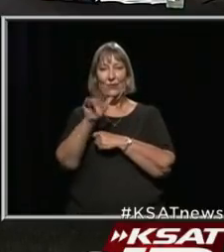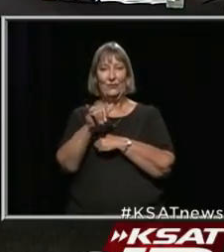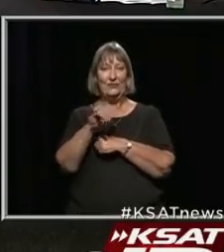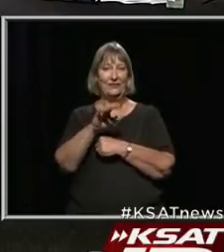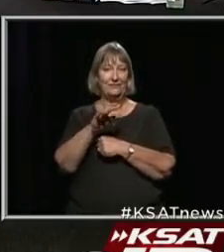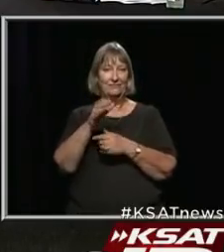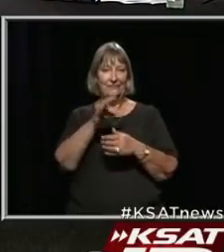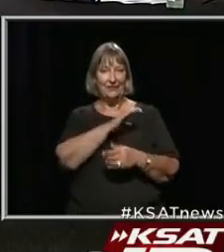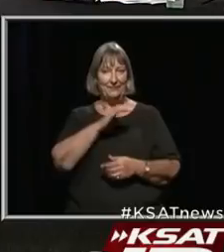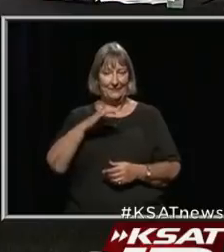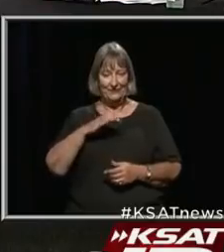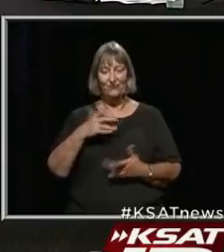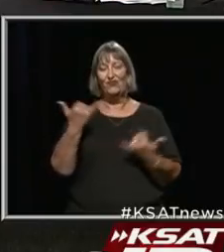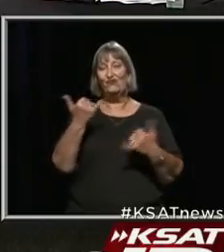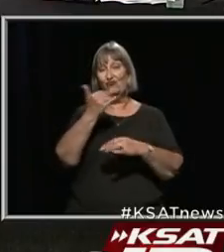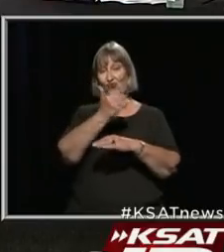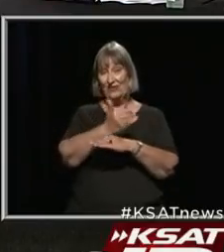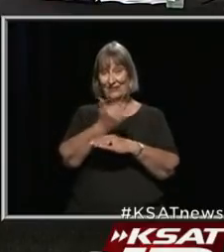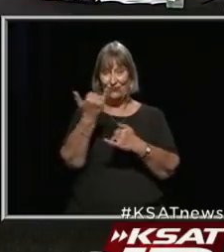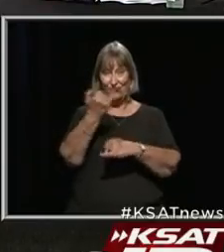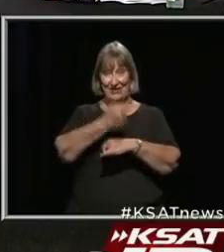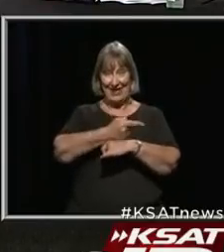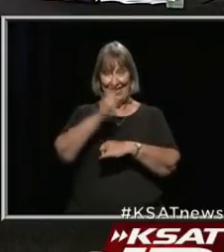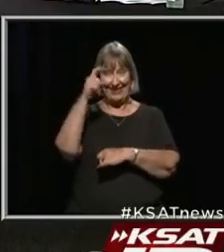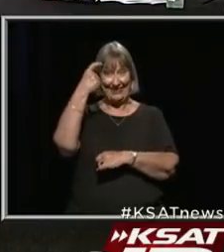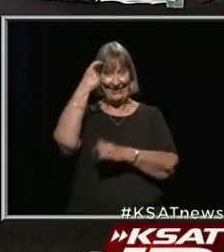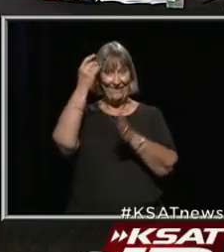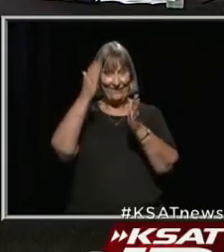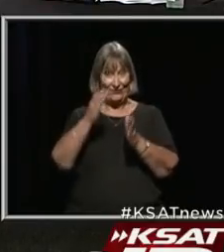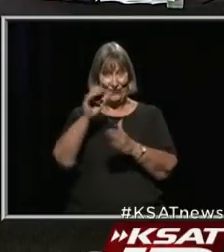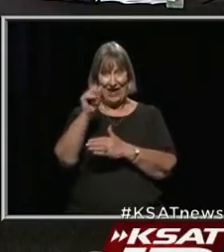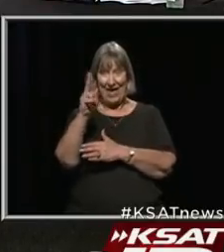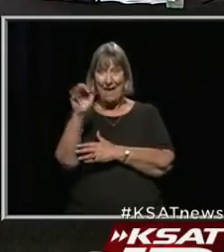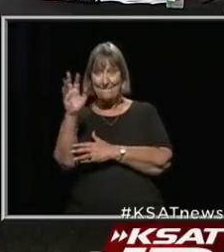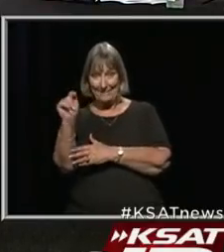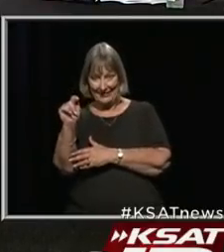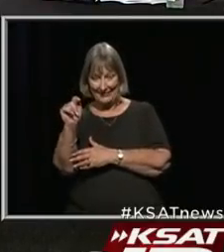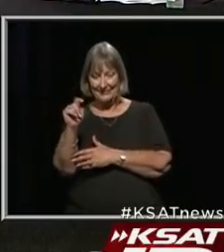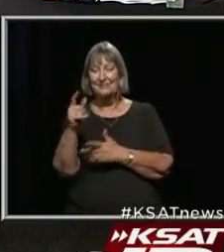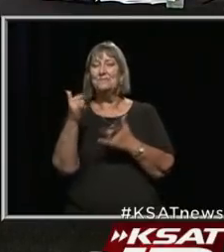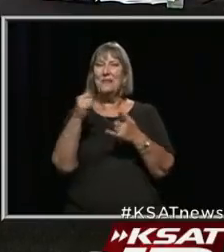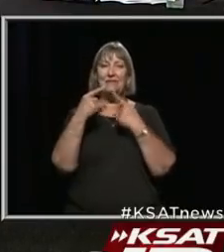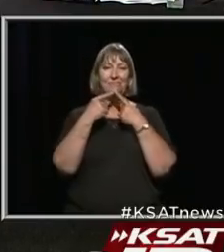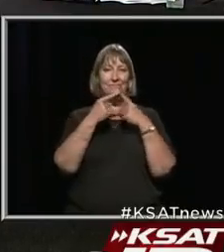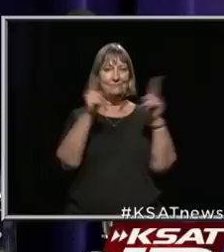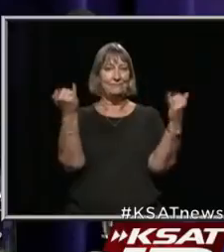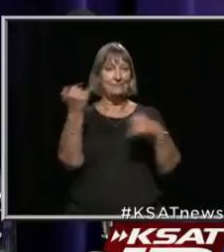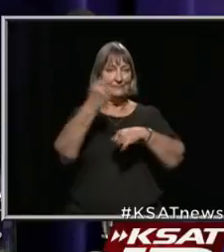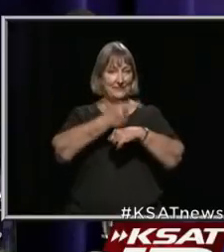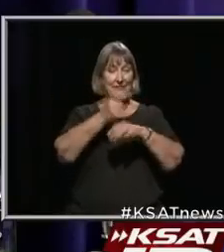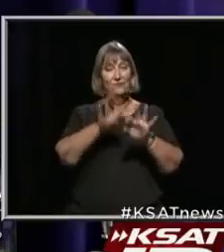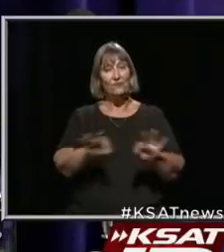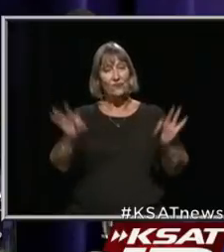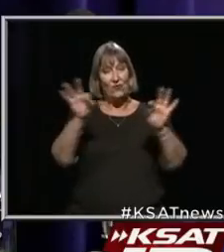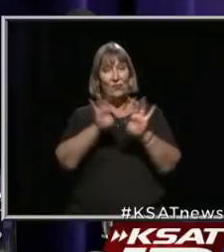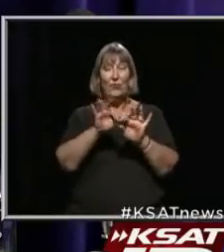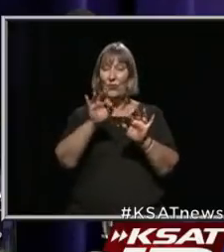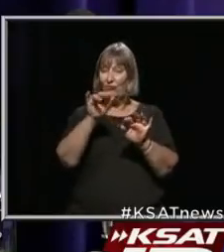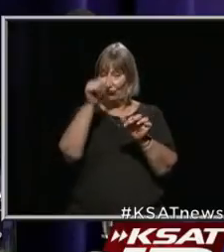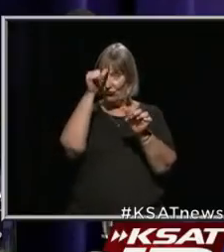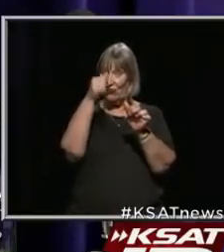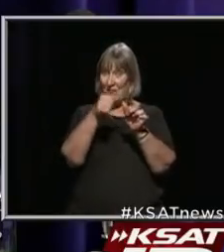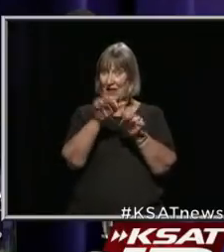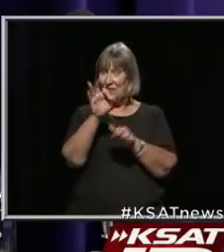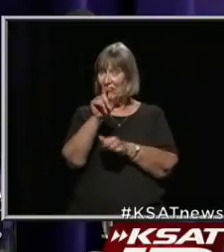locally that the governor announced today. That's kind of converging with flu season, so we want to make sure that folks remain,